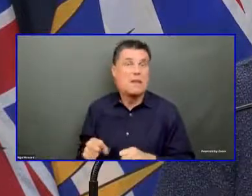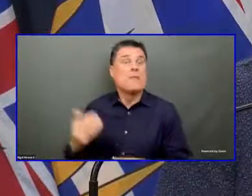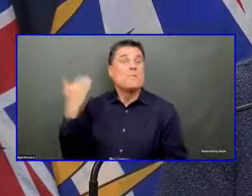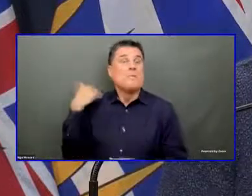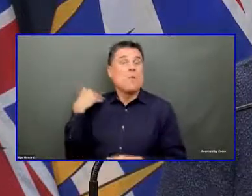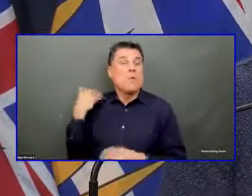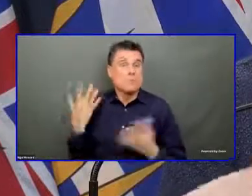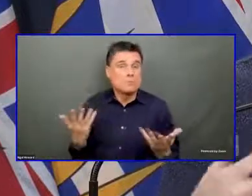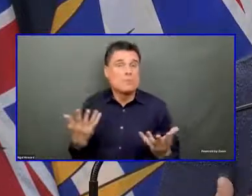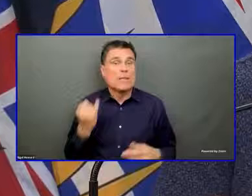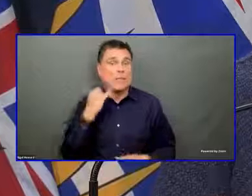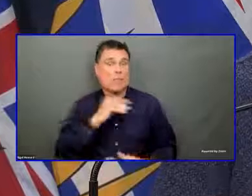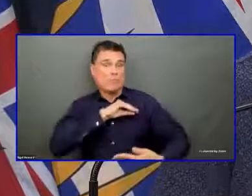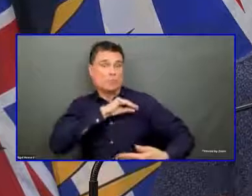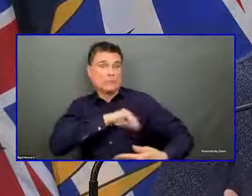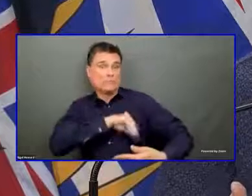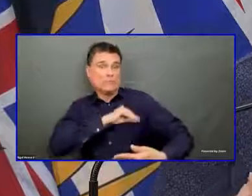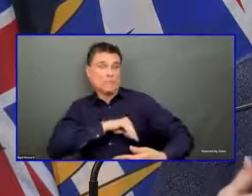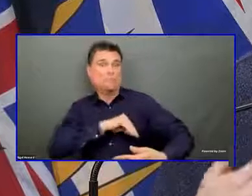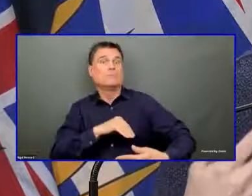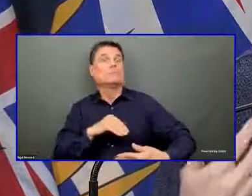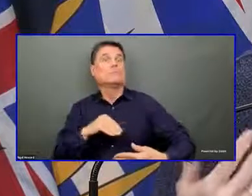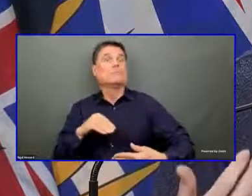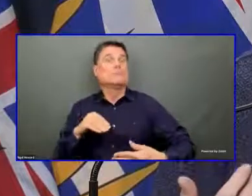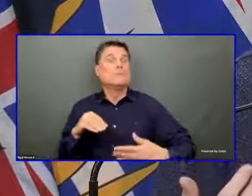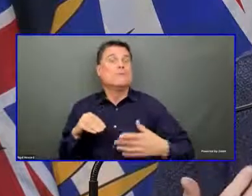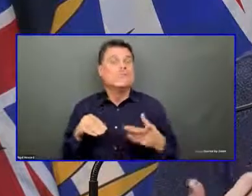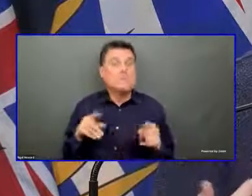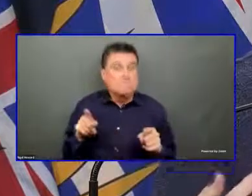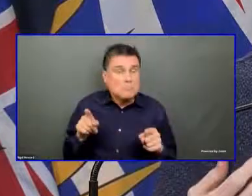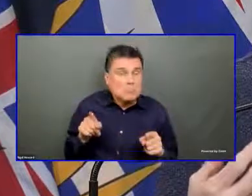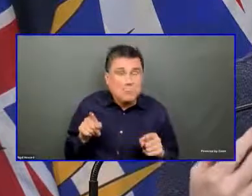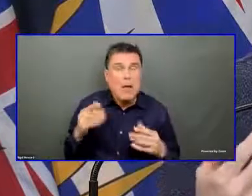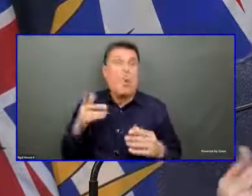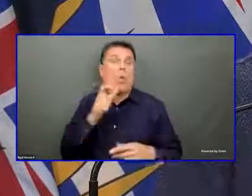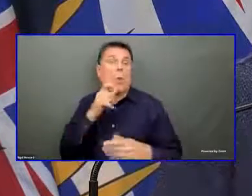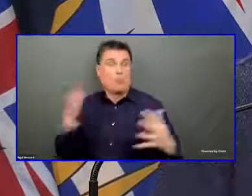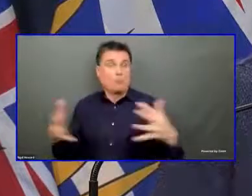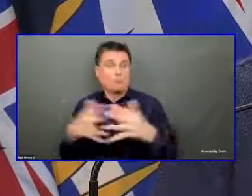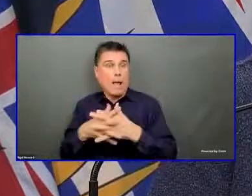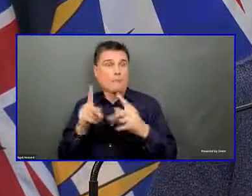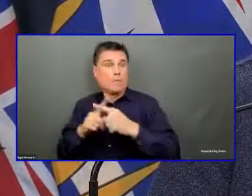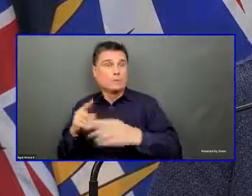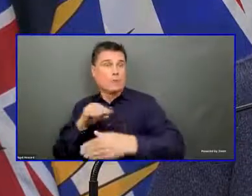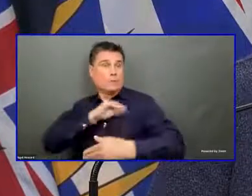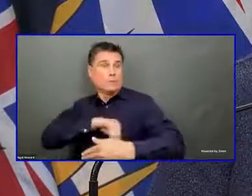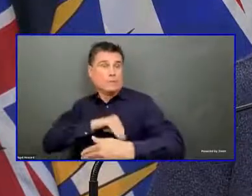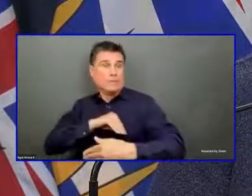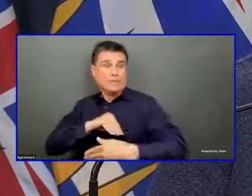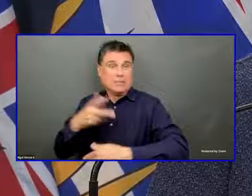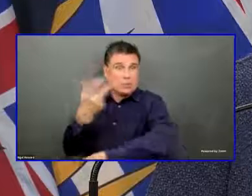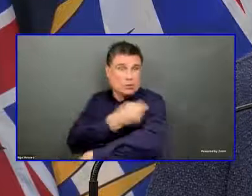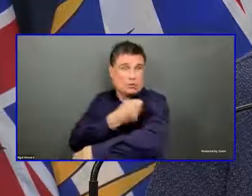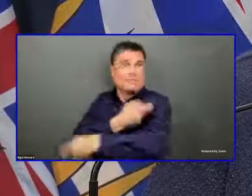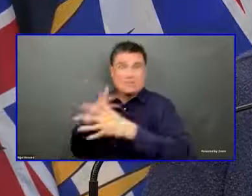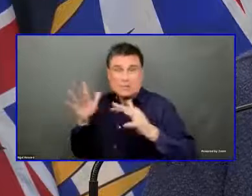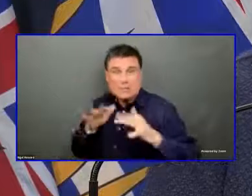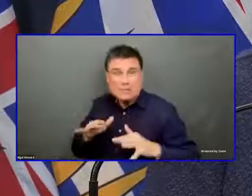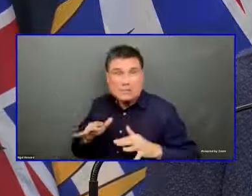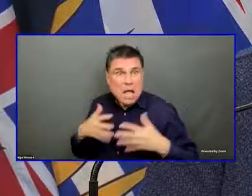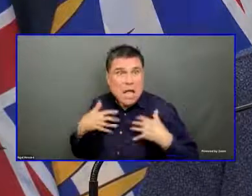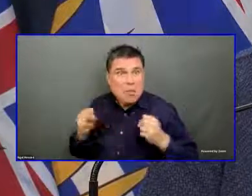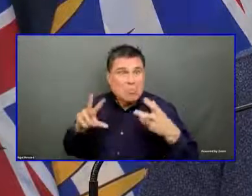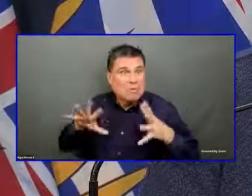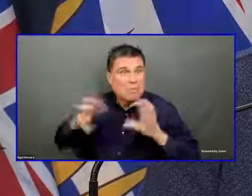safety signals. We have more information on how the vaccines work, and we are confident that they don't